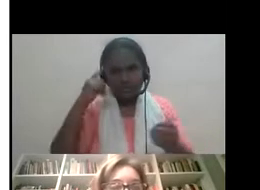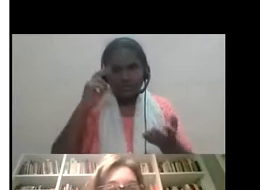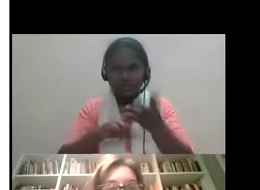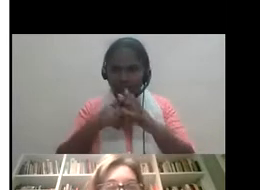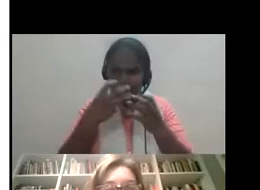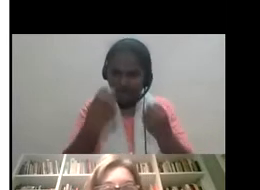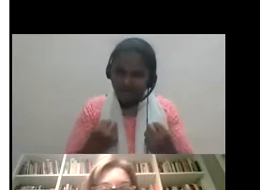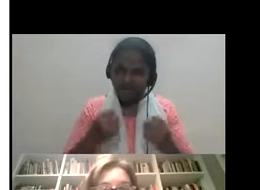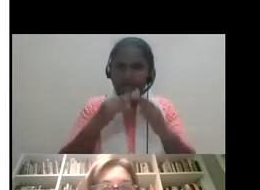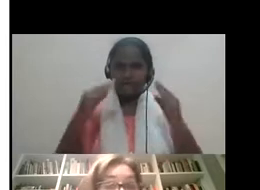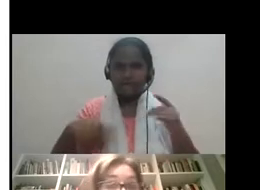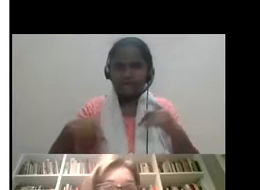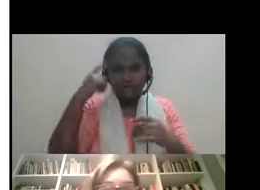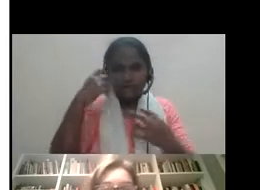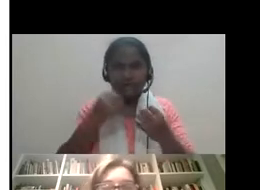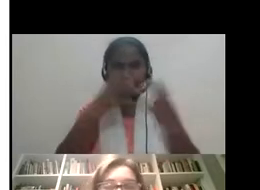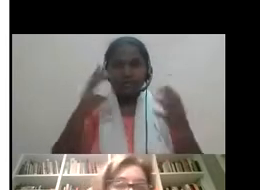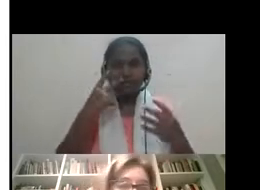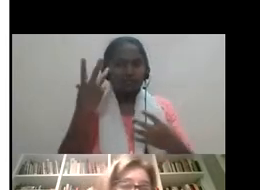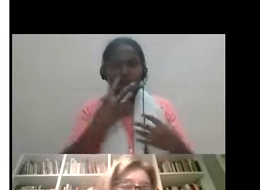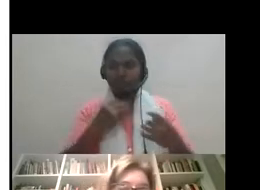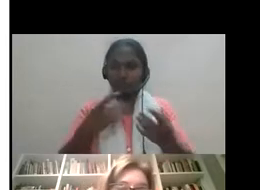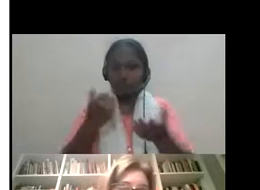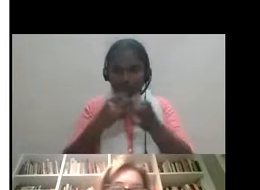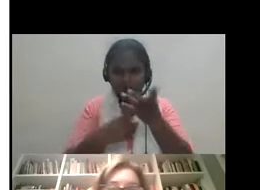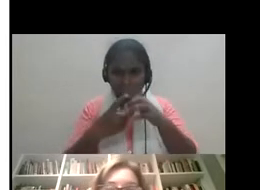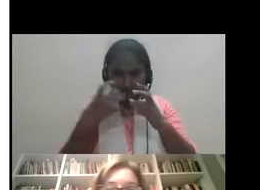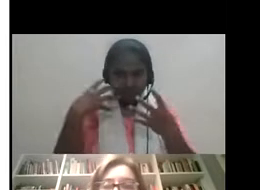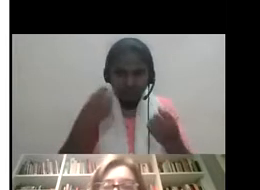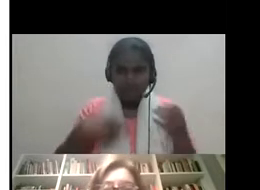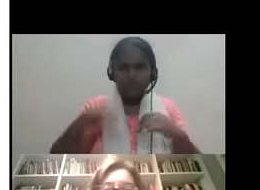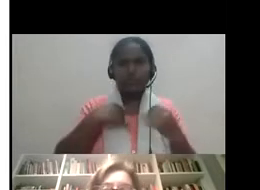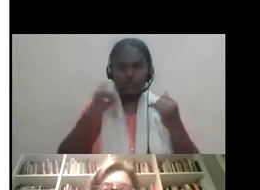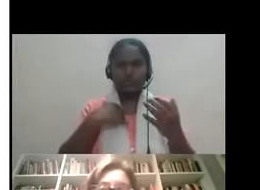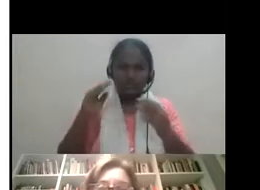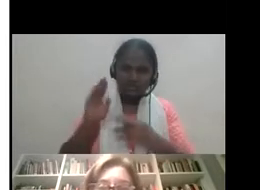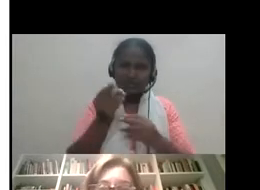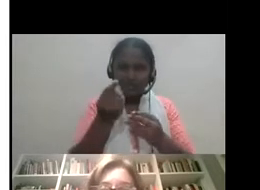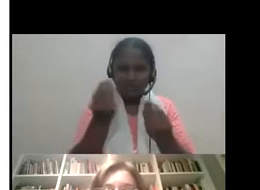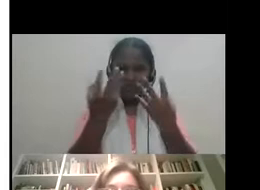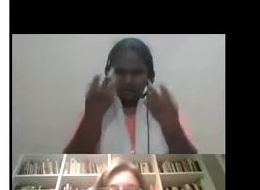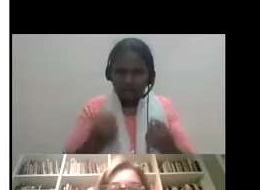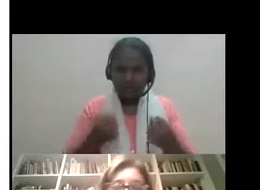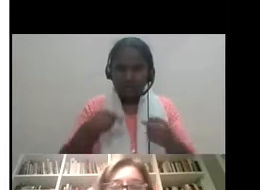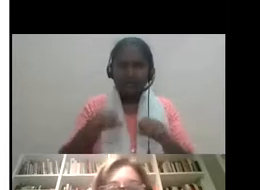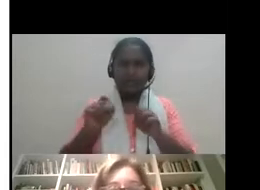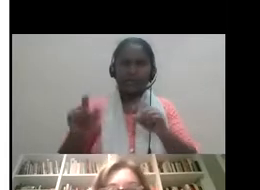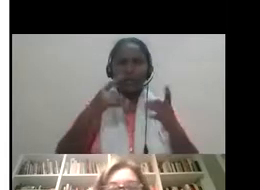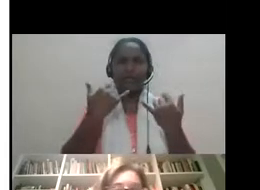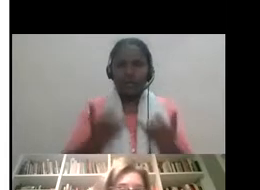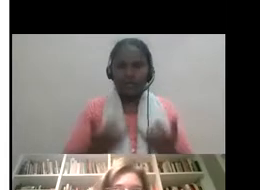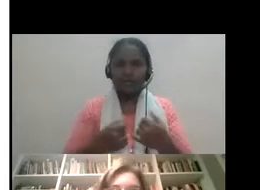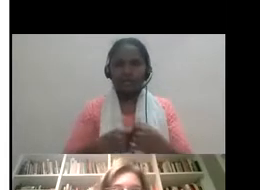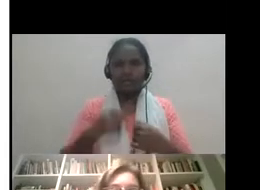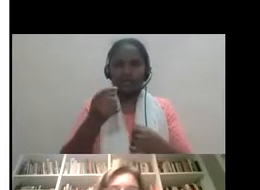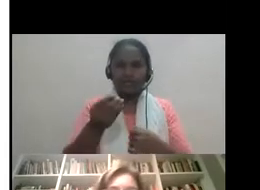Nicanor Araos, who's an amazing sculptor. And also I wanted to show you a bit of what we have up right now. And Shruti